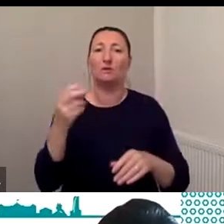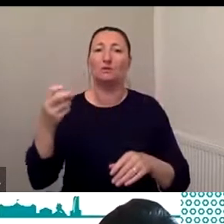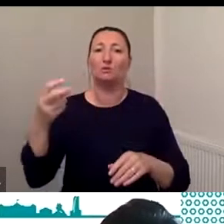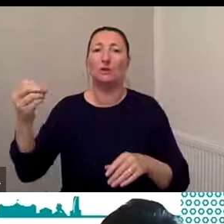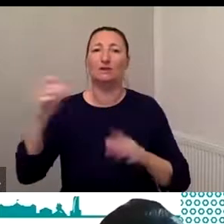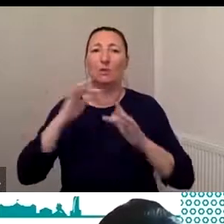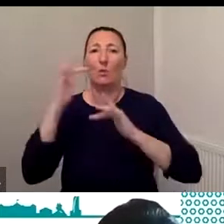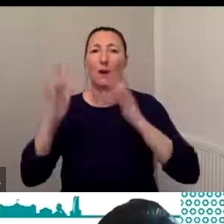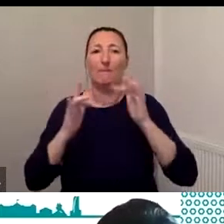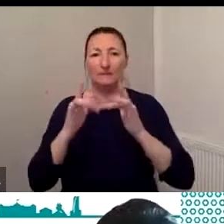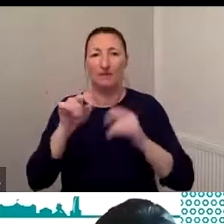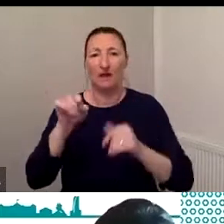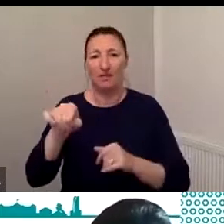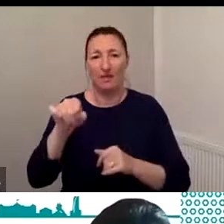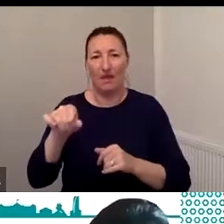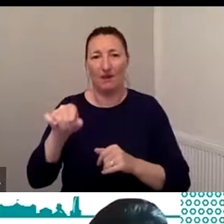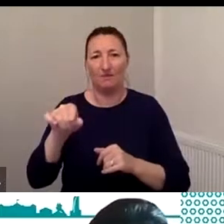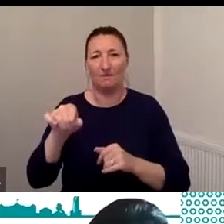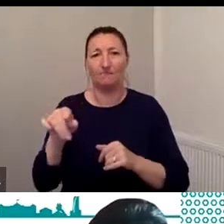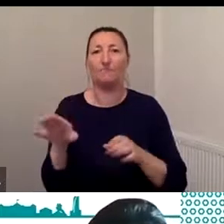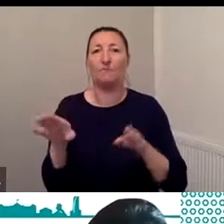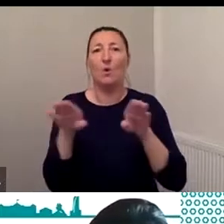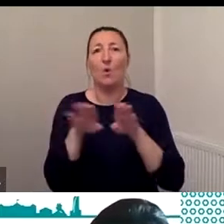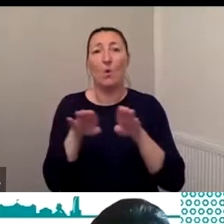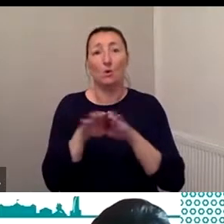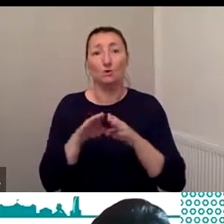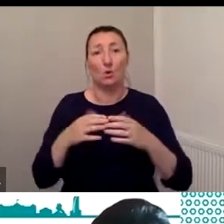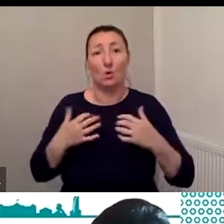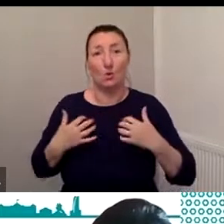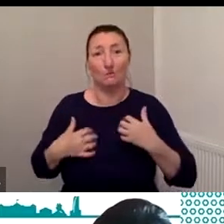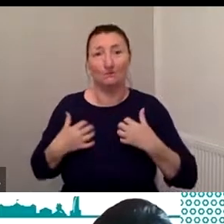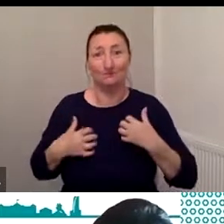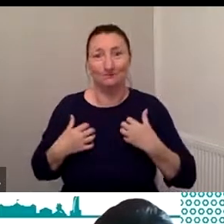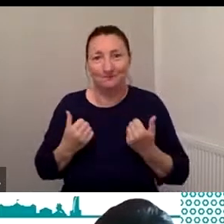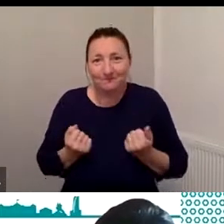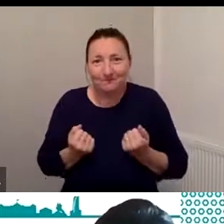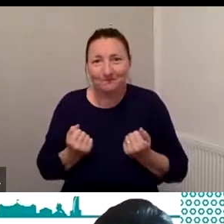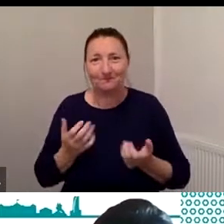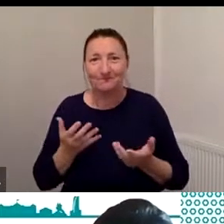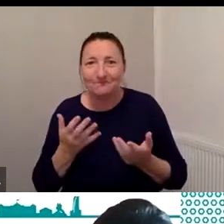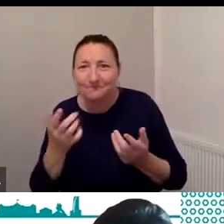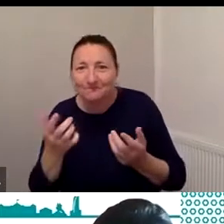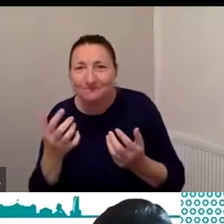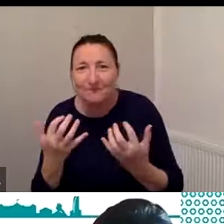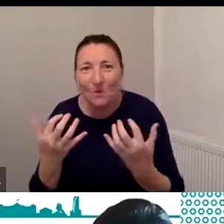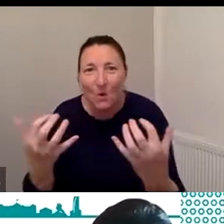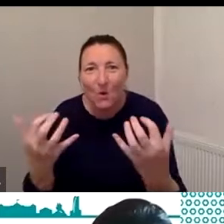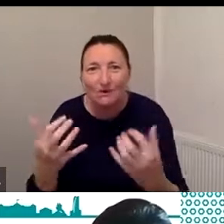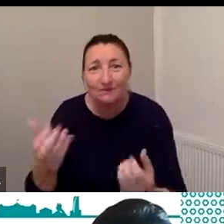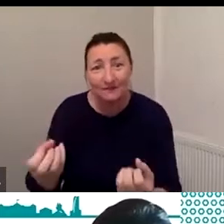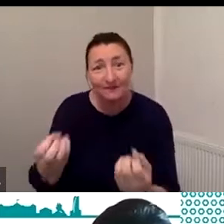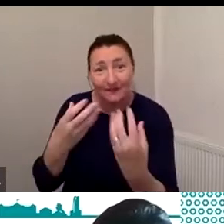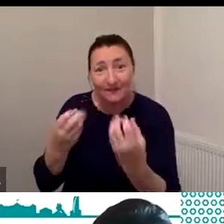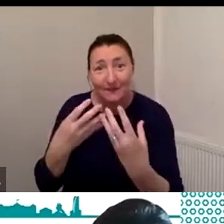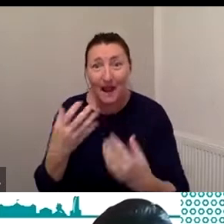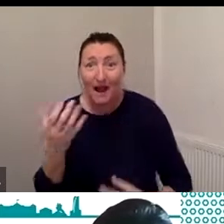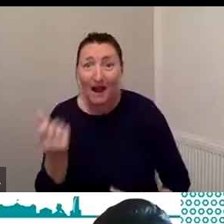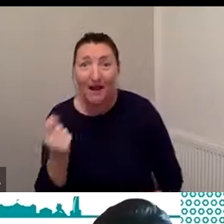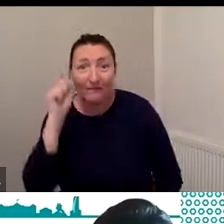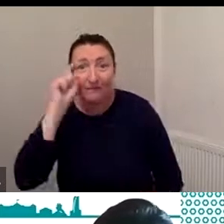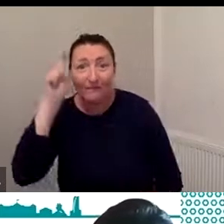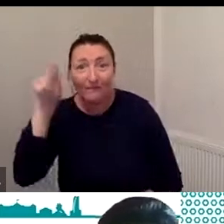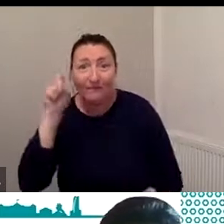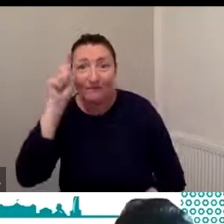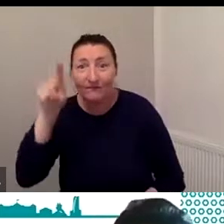here. We'd also be thrilled to discuss with any of our audience how we can work together to deliver inclusive design